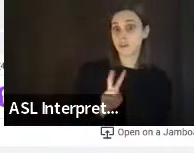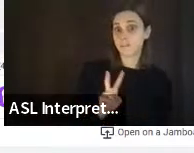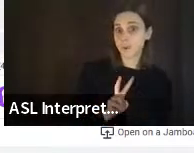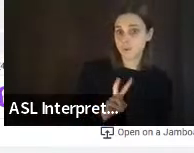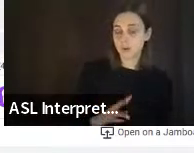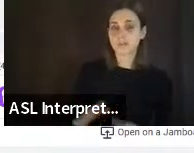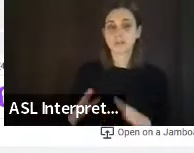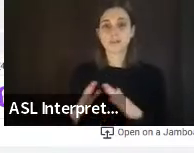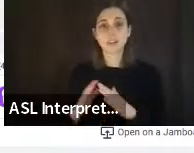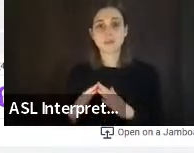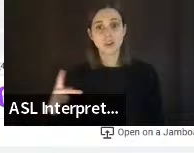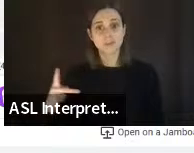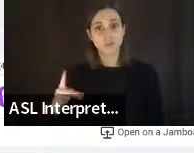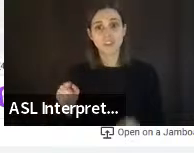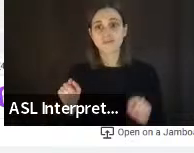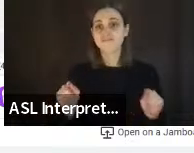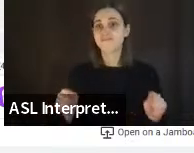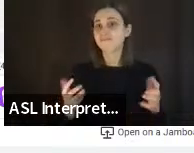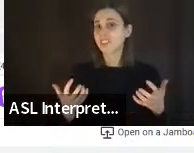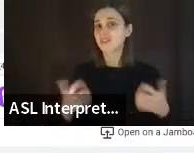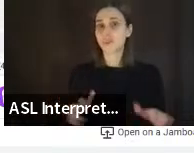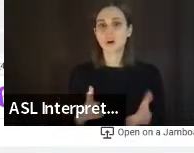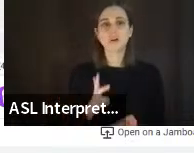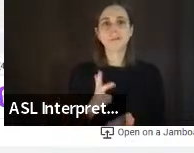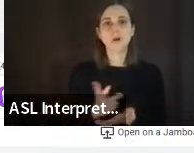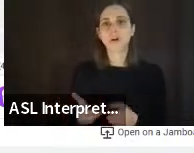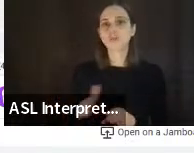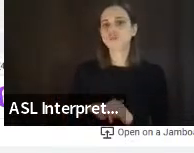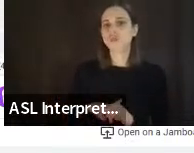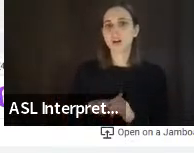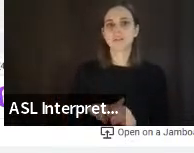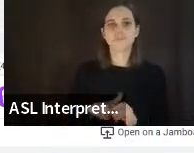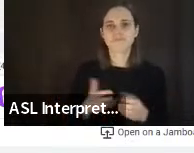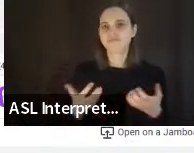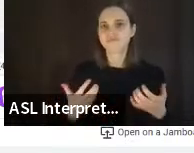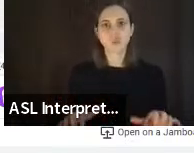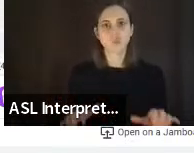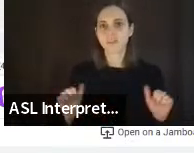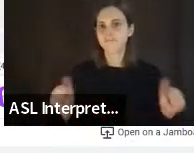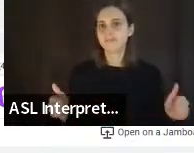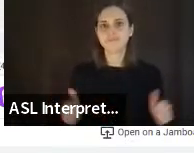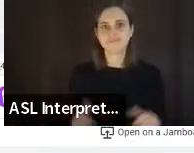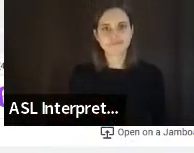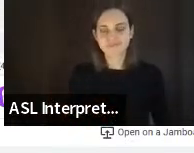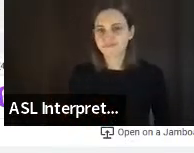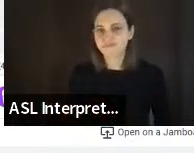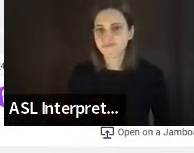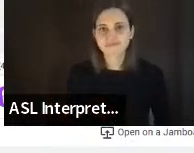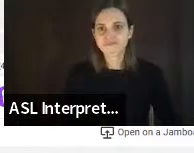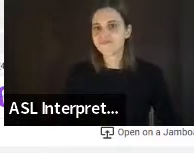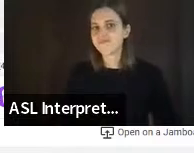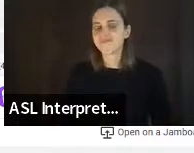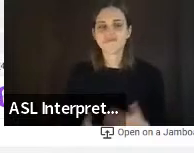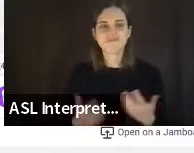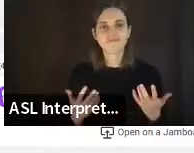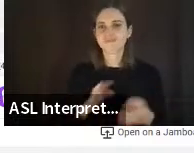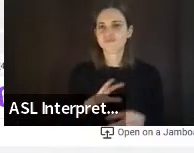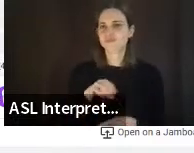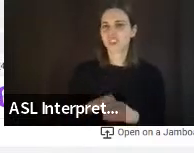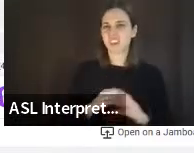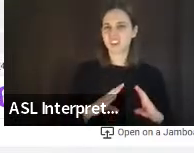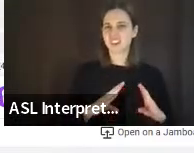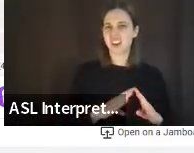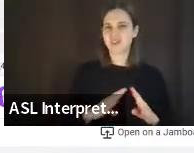interested in setting park and rides within the city limits or within the downtown